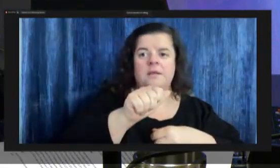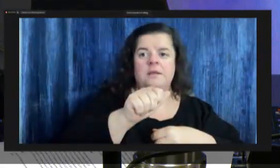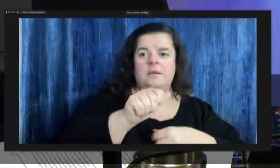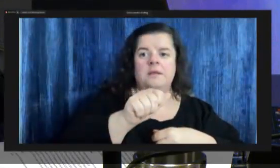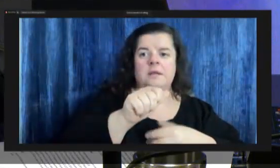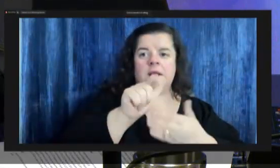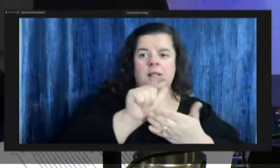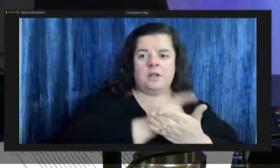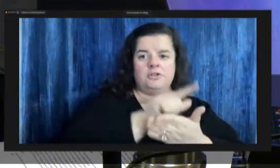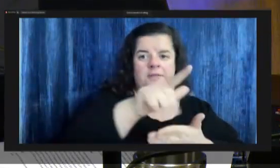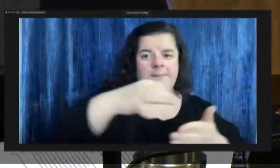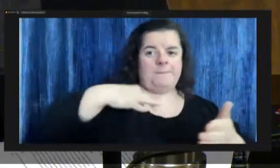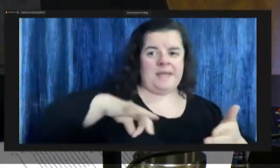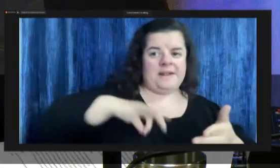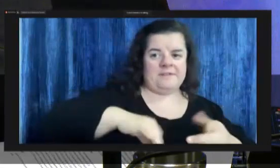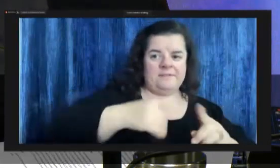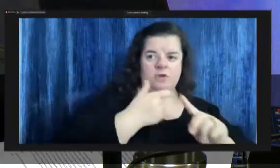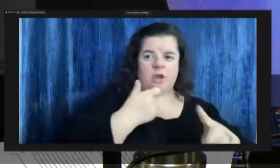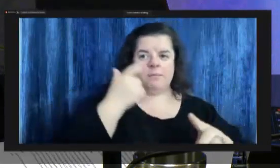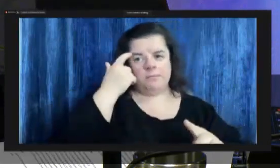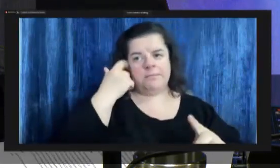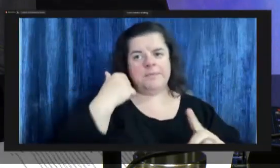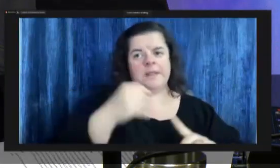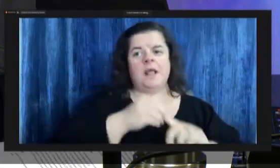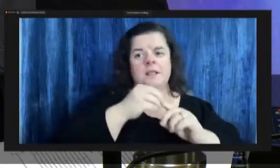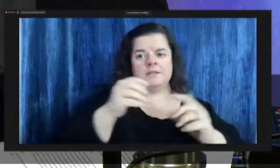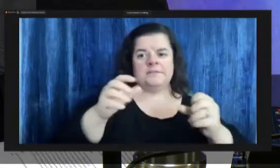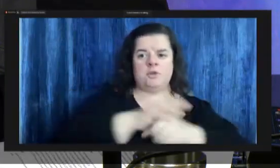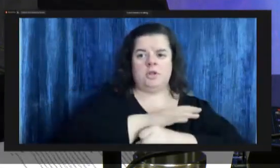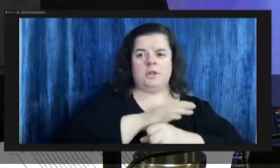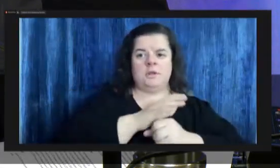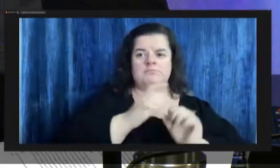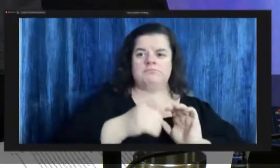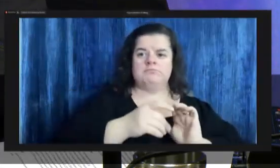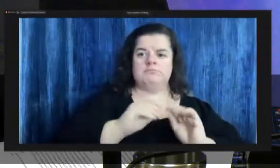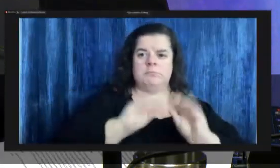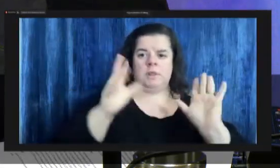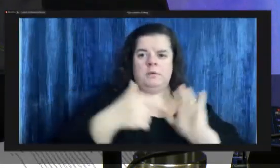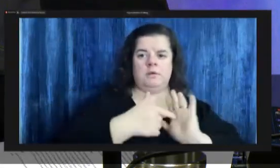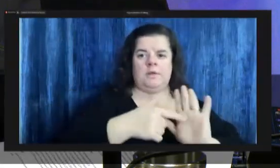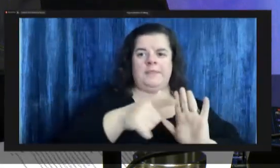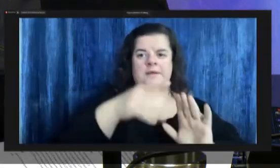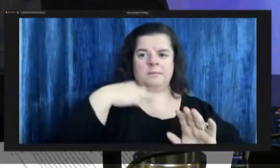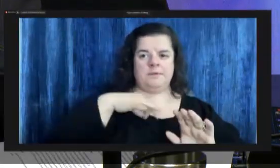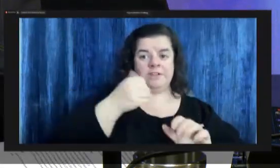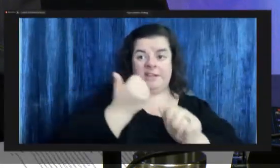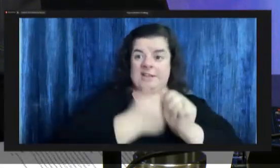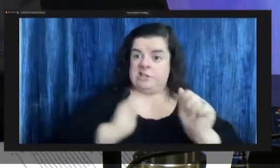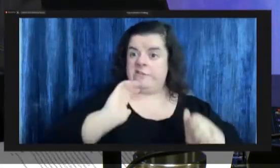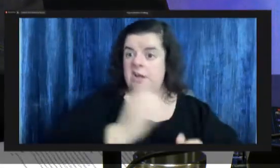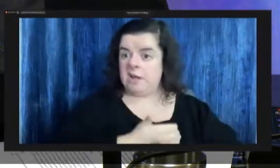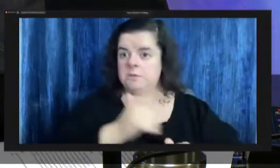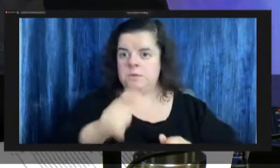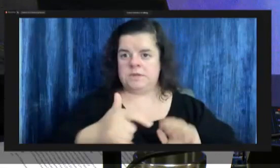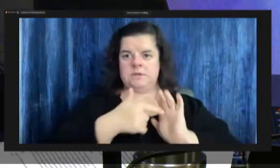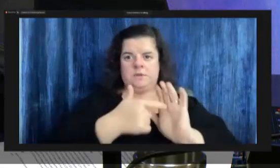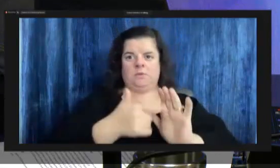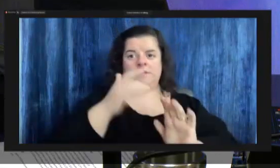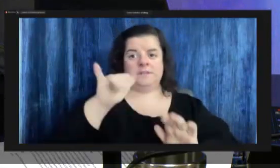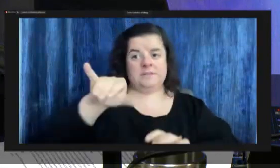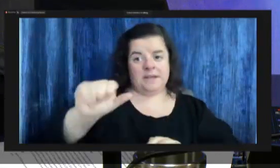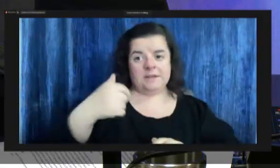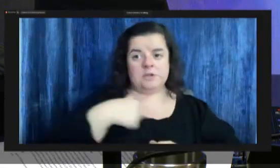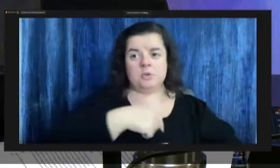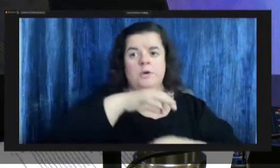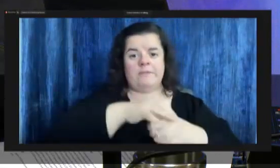that they benefit from, unless they fully disclose that benefit. So in this case, each one of us would need to disclose that, yes, we're voting on